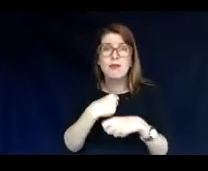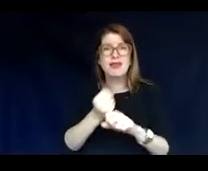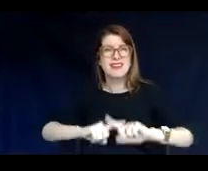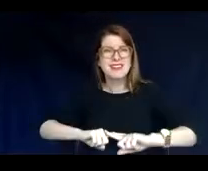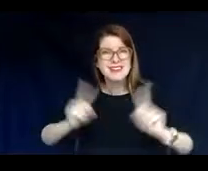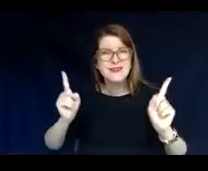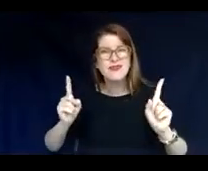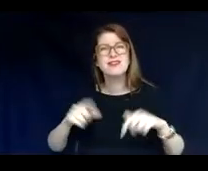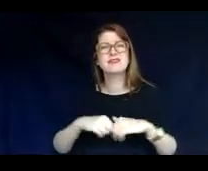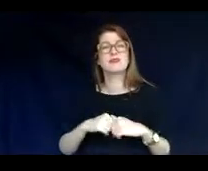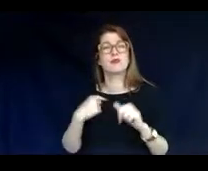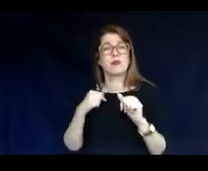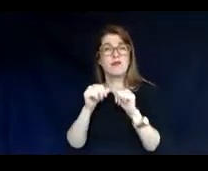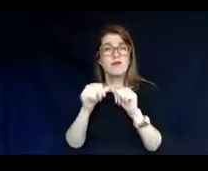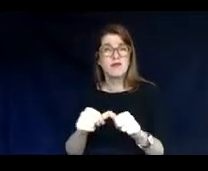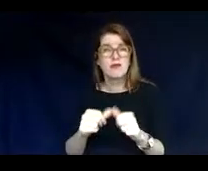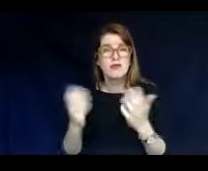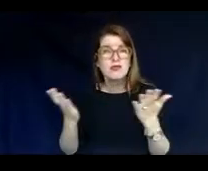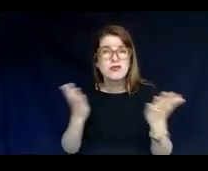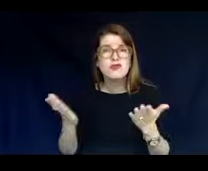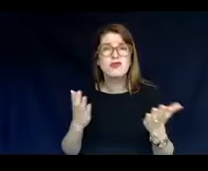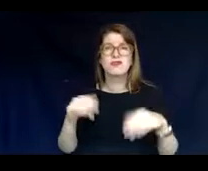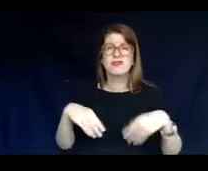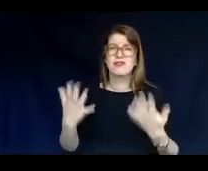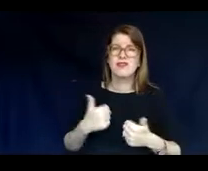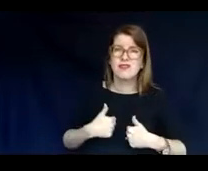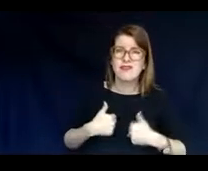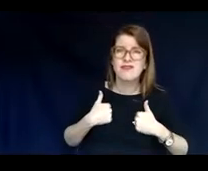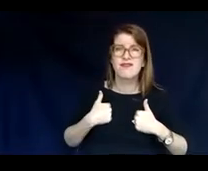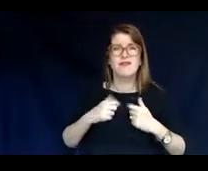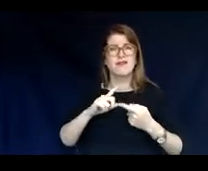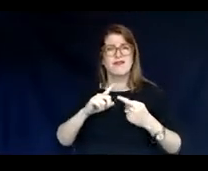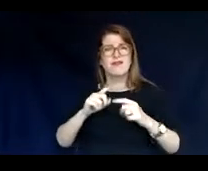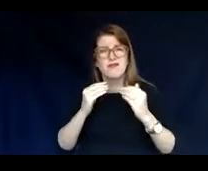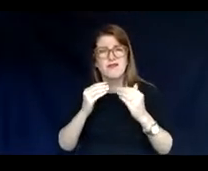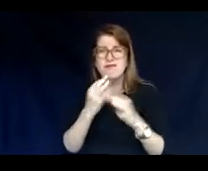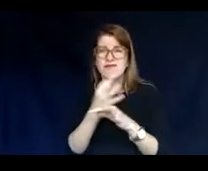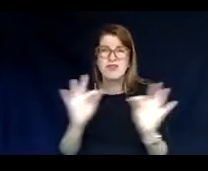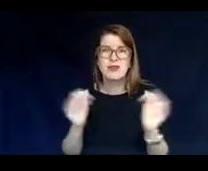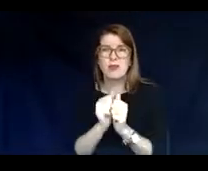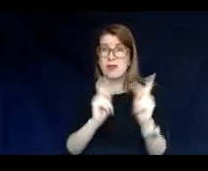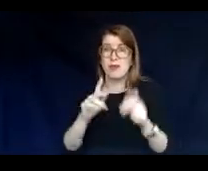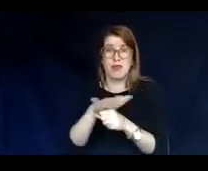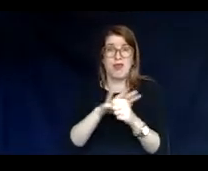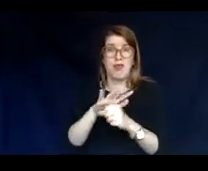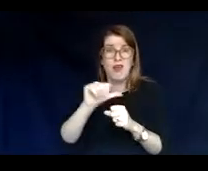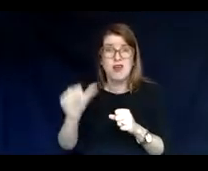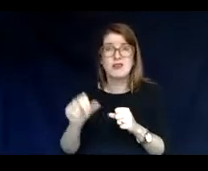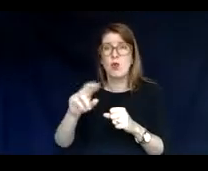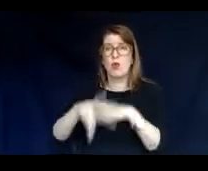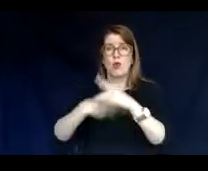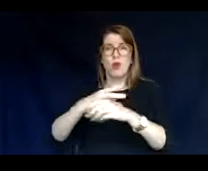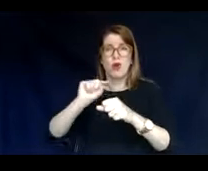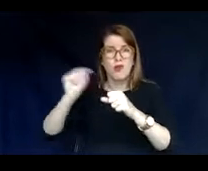continue to serve and bring life and freedom to every people group we touch, both here in Austin, the metro area, to our global partners and around